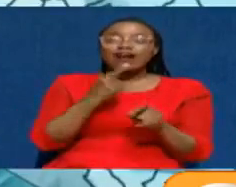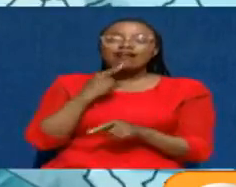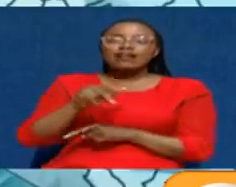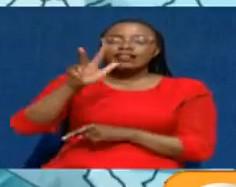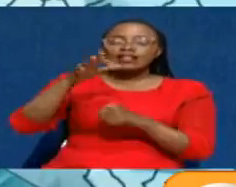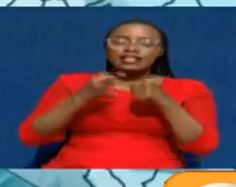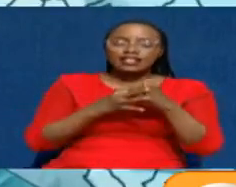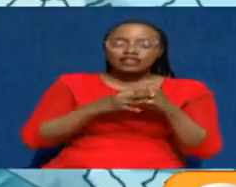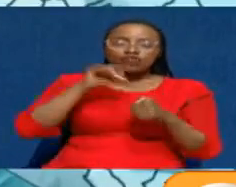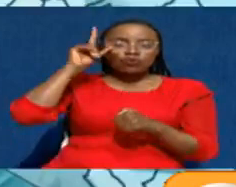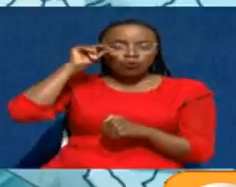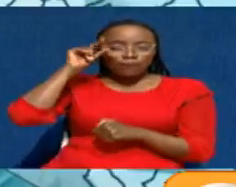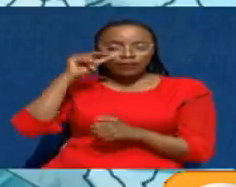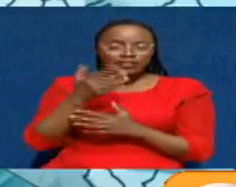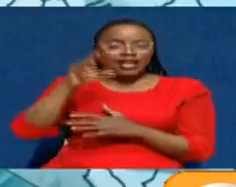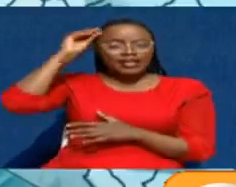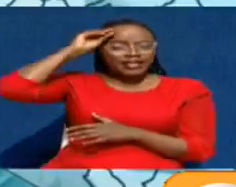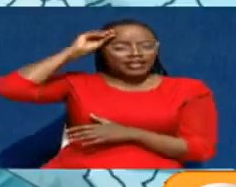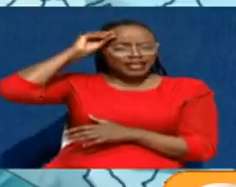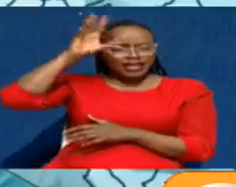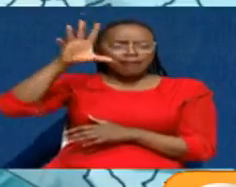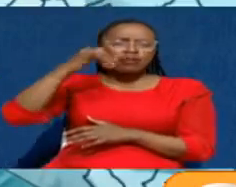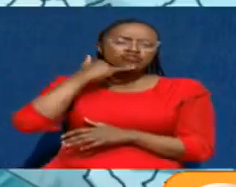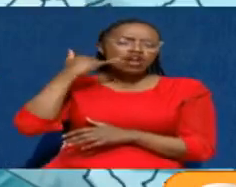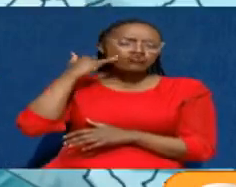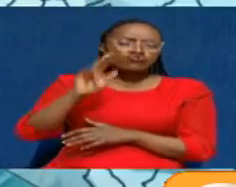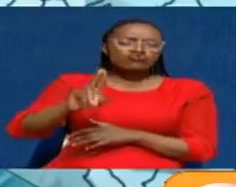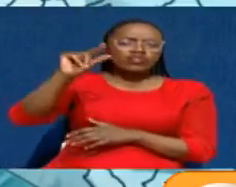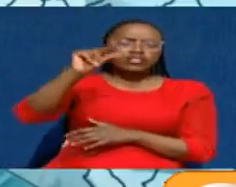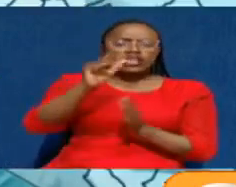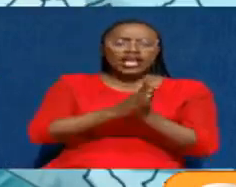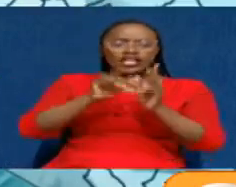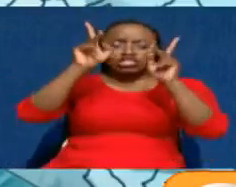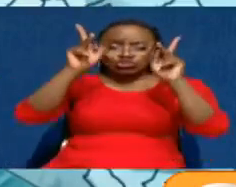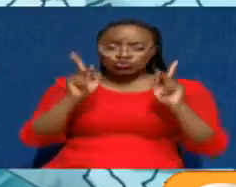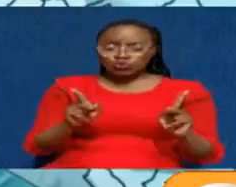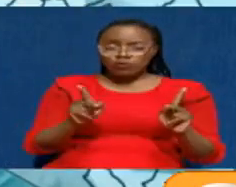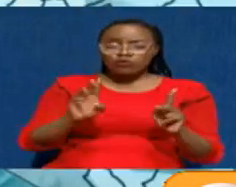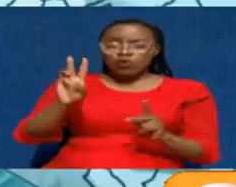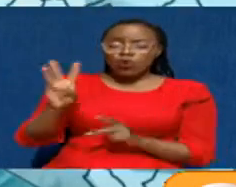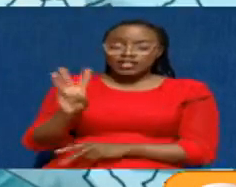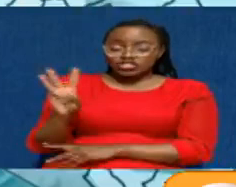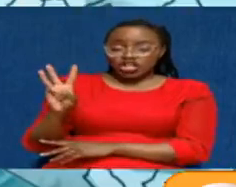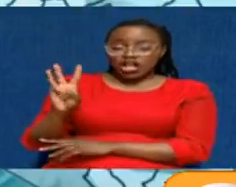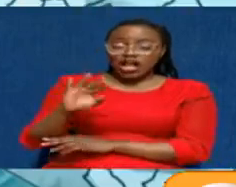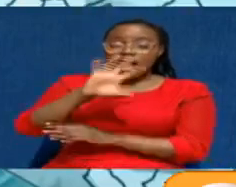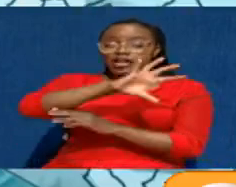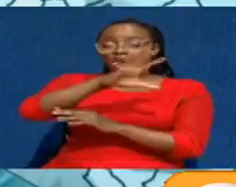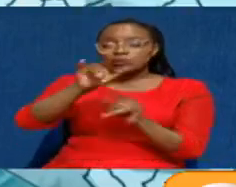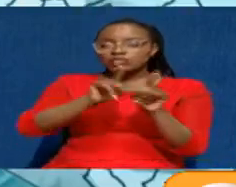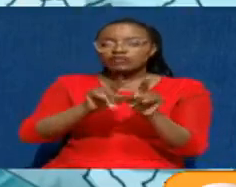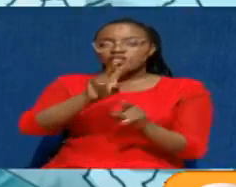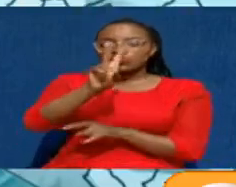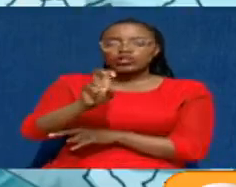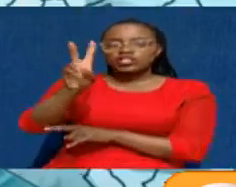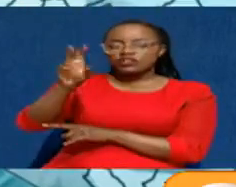84,138, followed by Mombasa, Kiambu, Nakuru, Uasin Gishu and Kisumu. Wajir County has since March